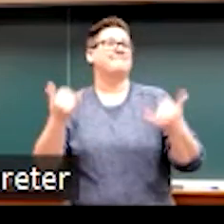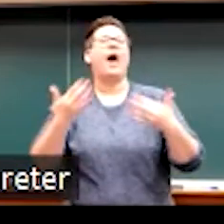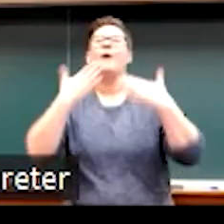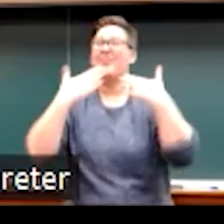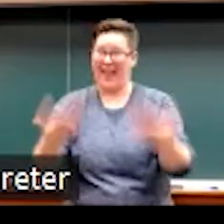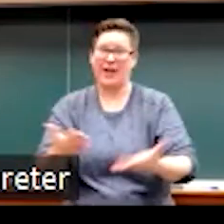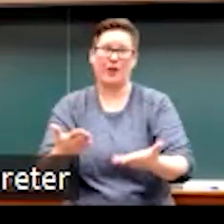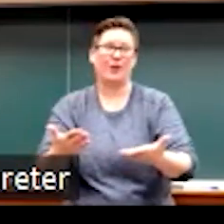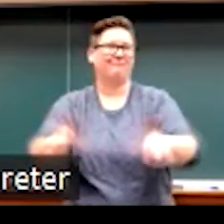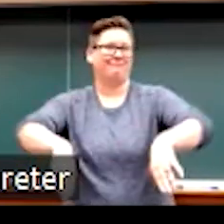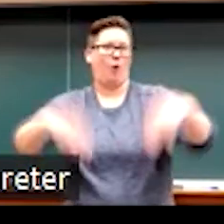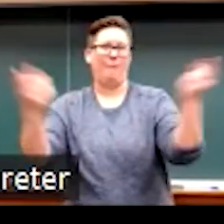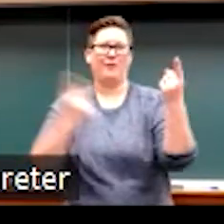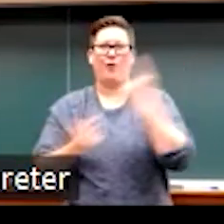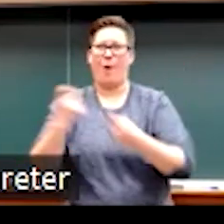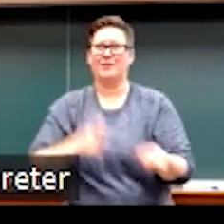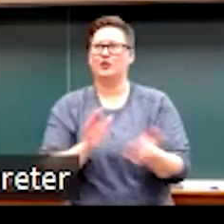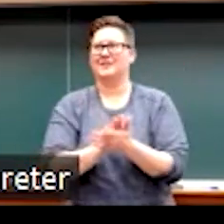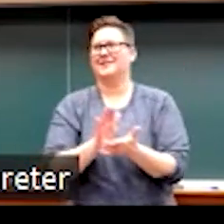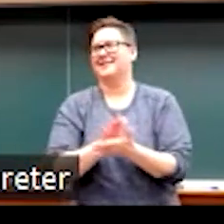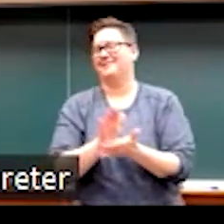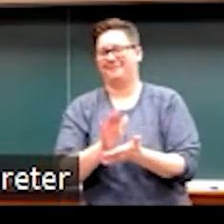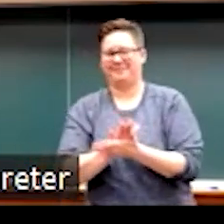say thank you and open it up for questions.